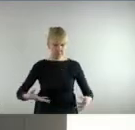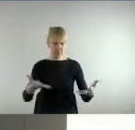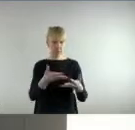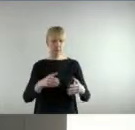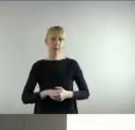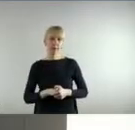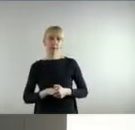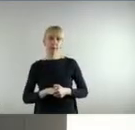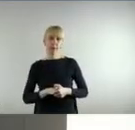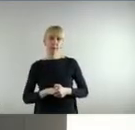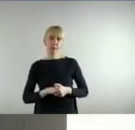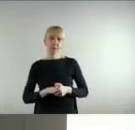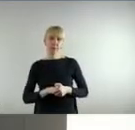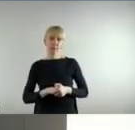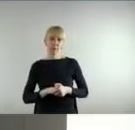2024.